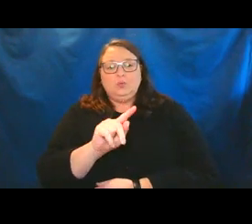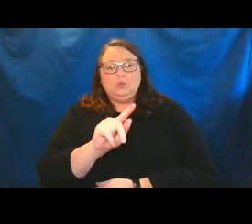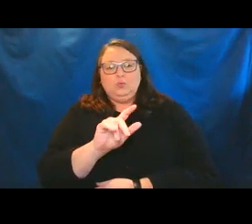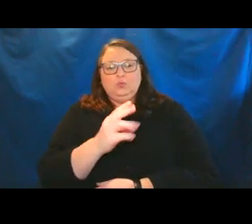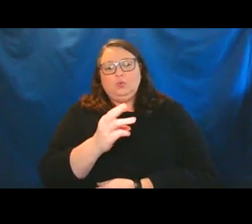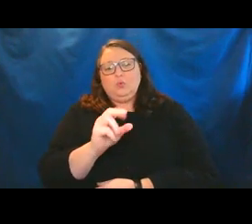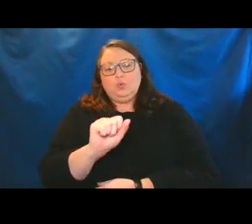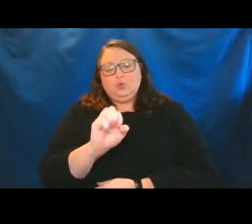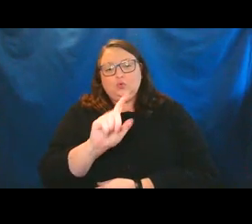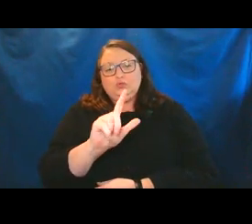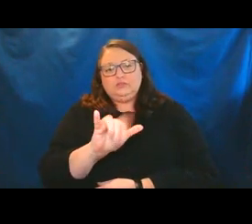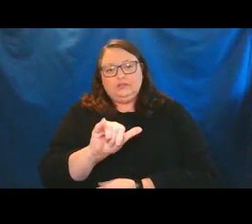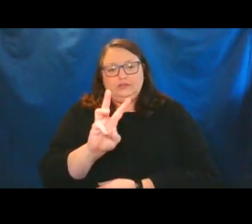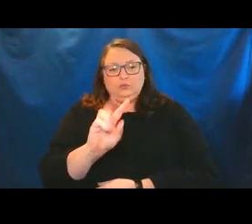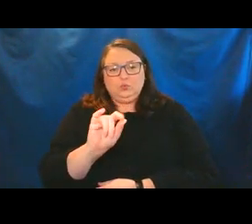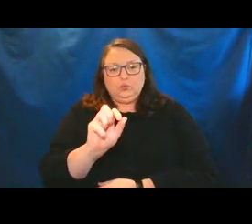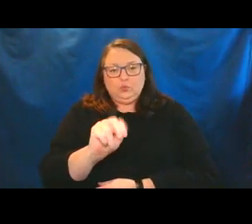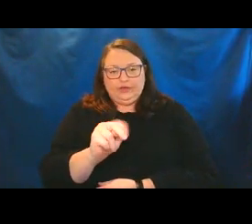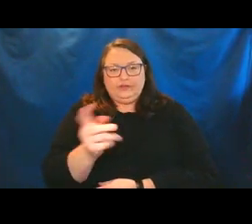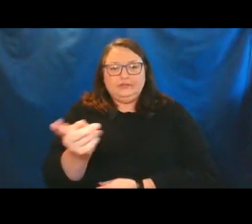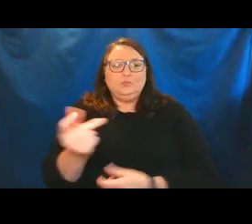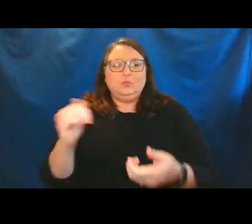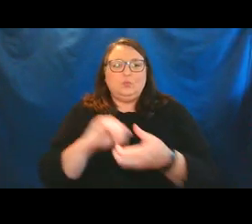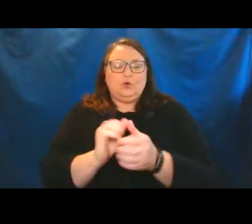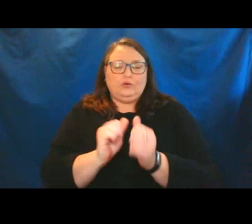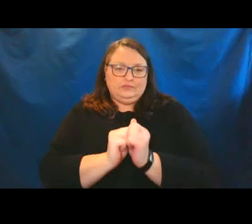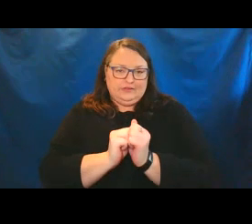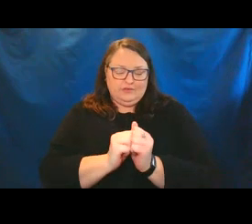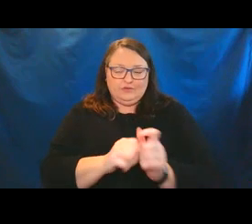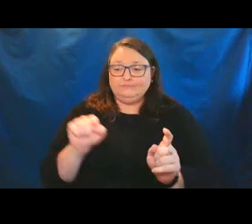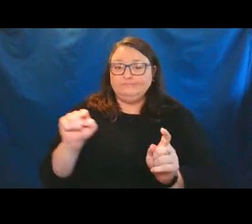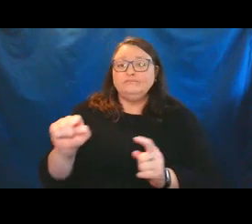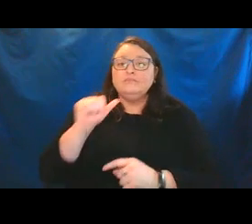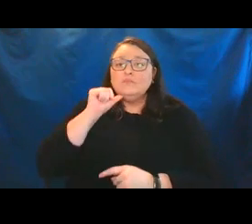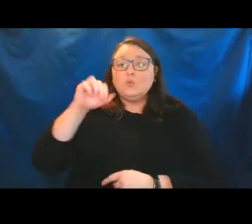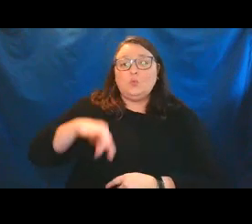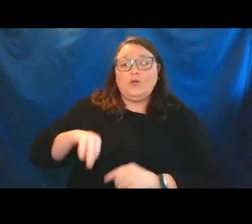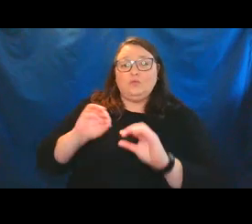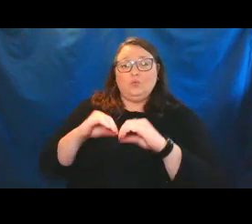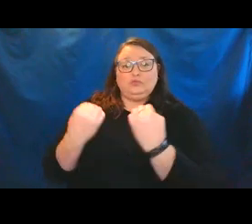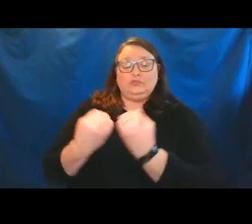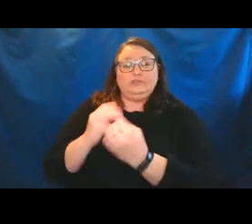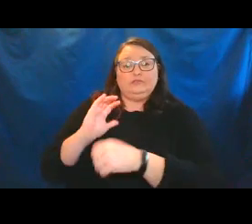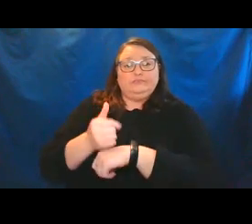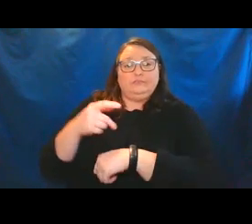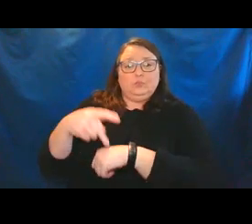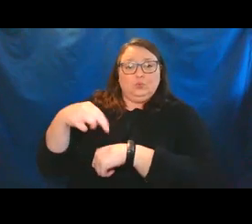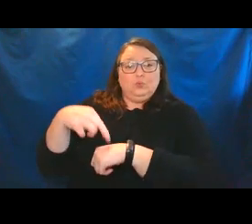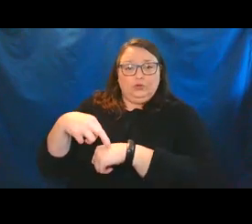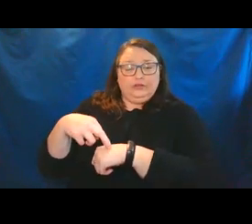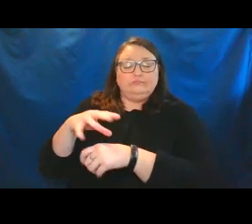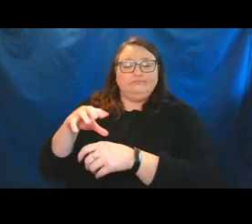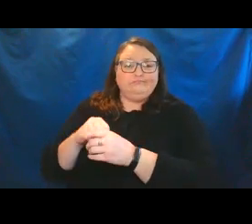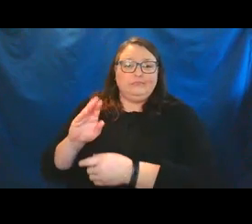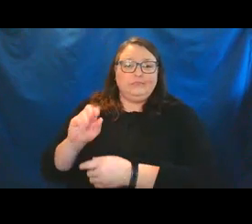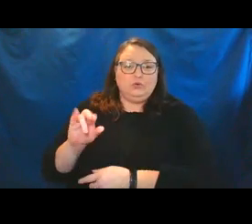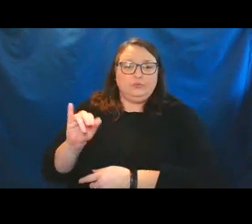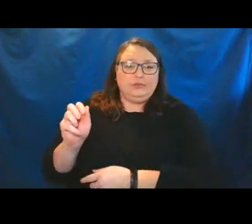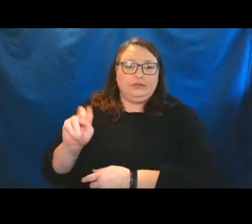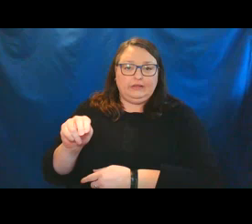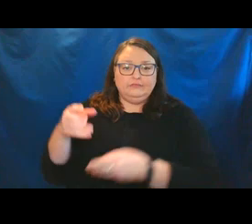project. Protectores de Cuencas is a nonprofit organization based in Puerto Rico in the Caribbean, and they are dedicated